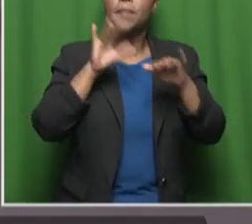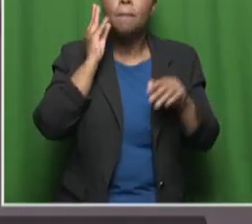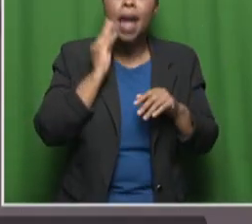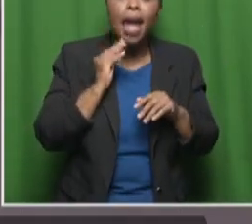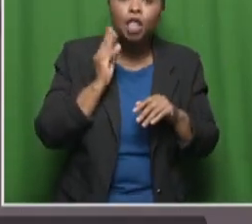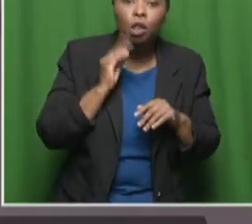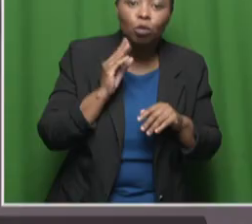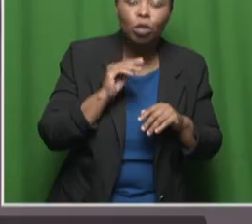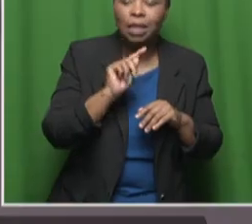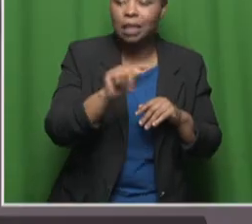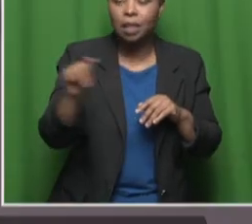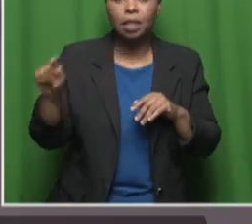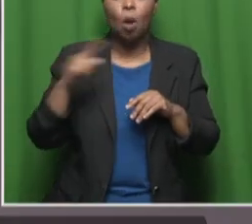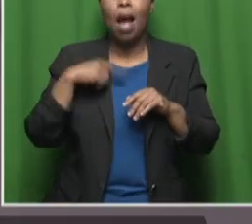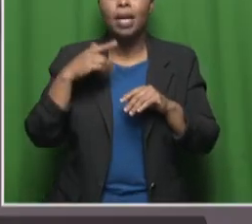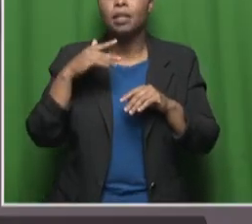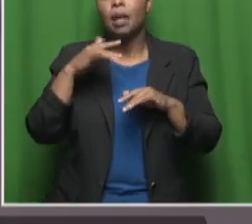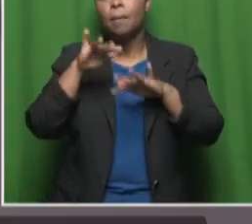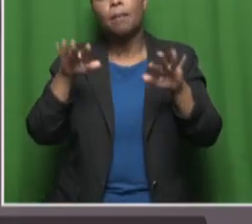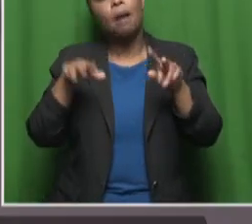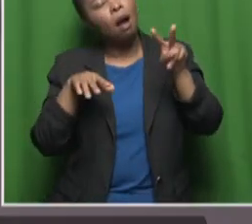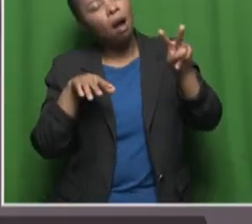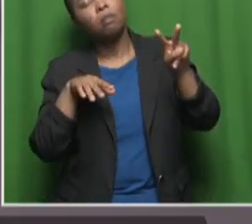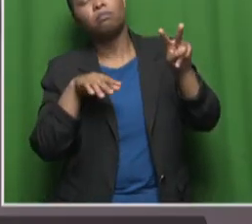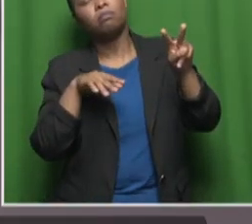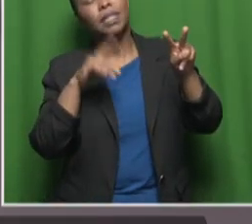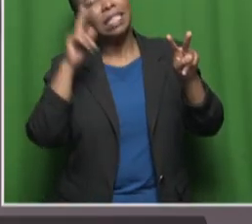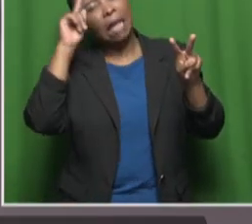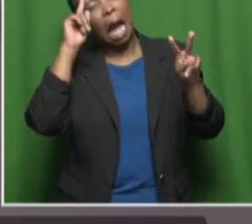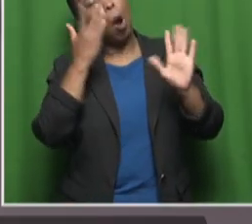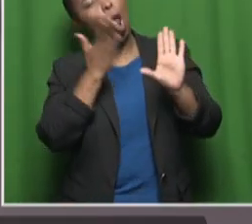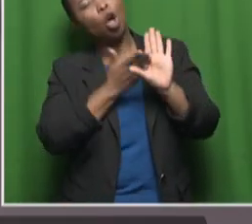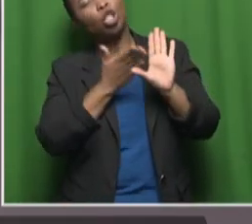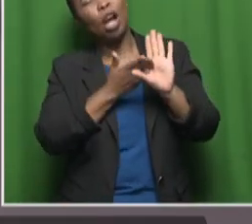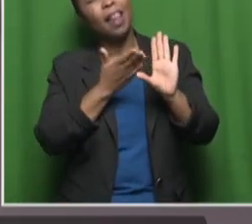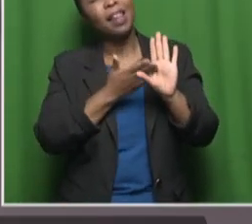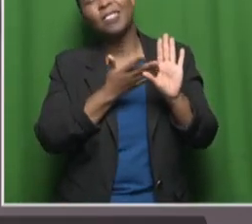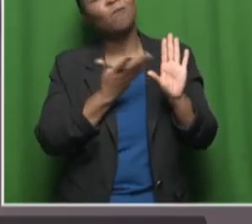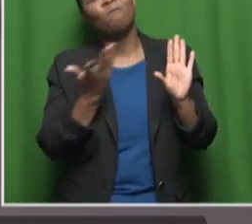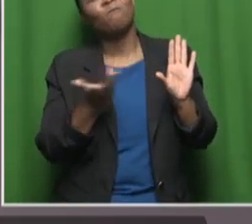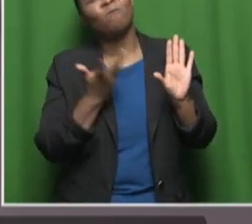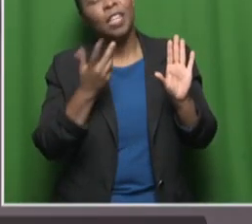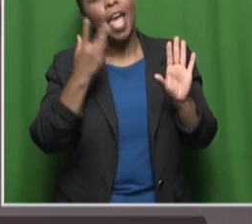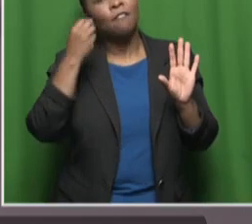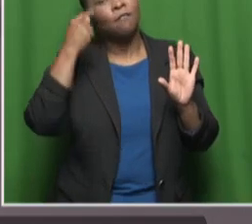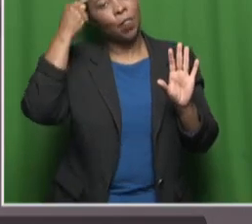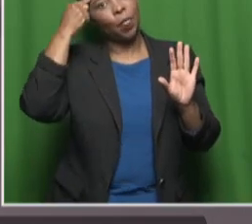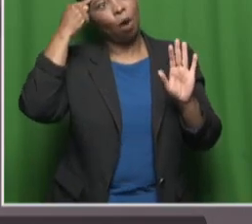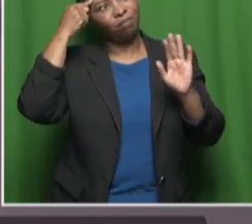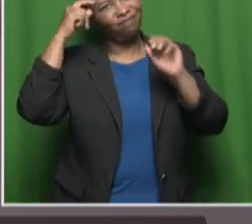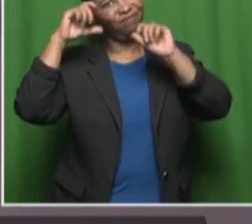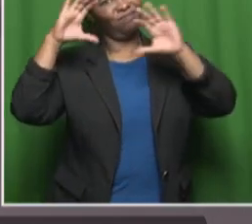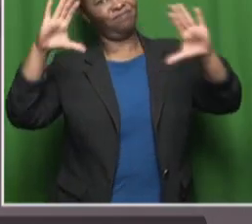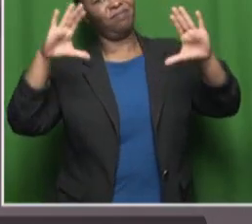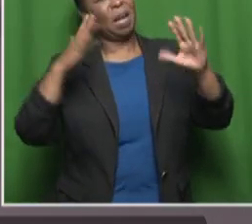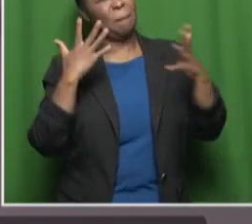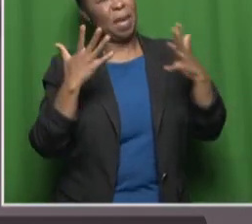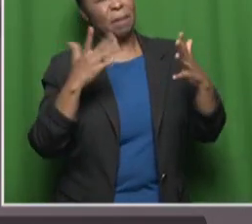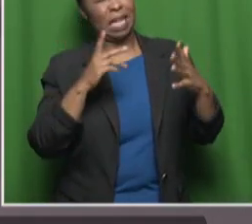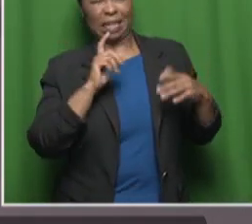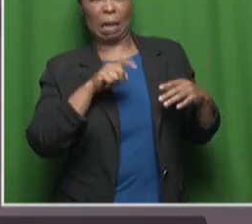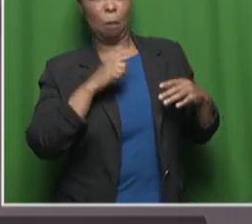vary. People look at art, and I think psychologically somewhere they have thoughts about, maybe I'm supposed to